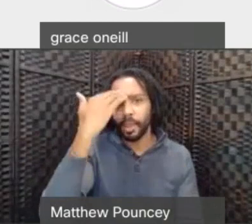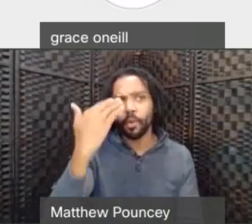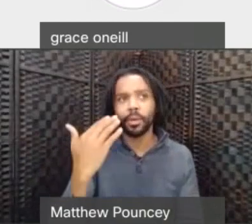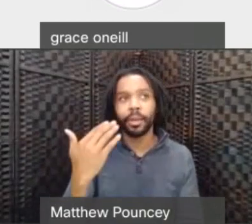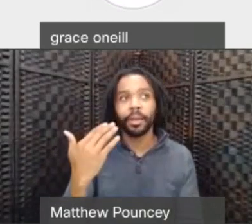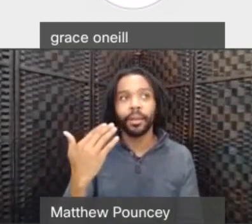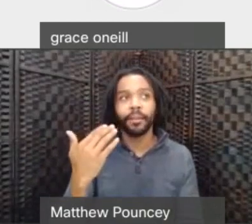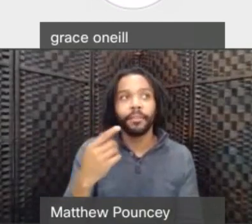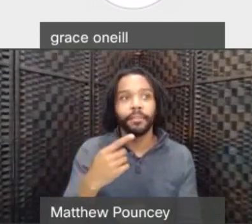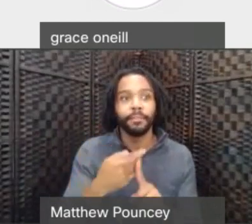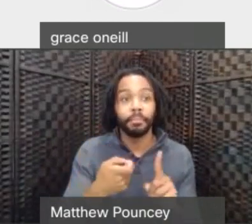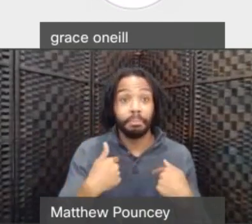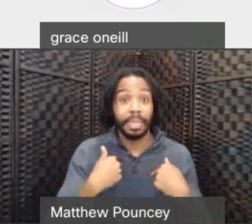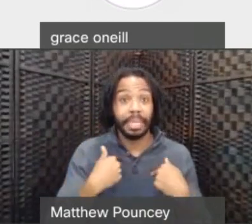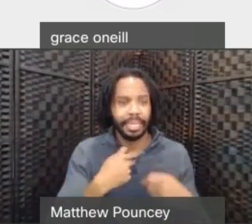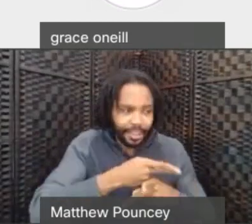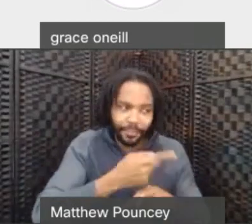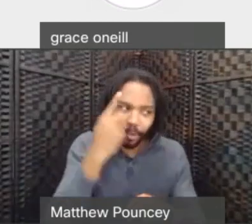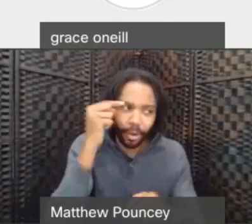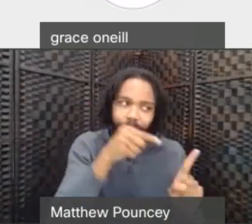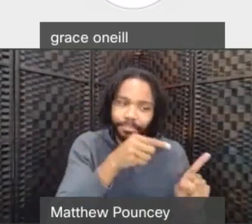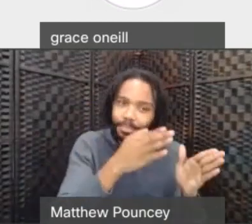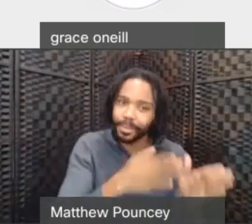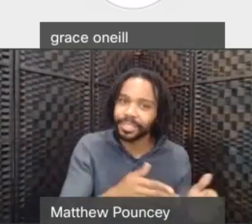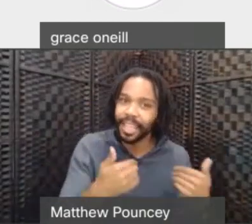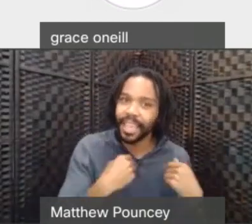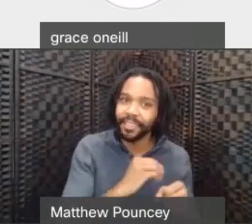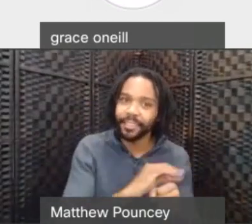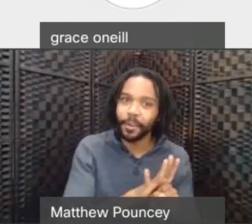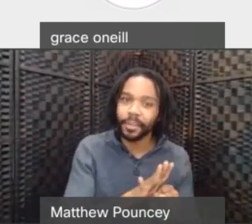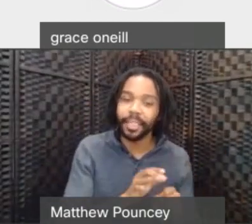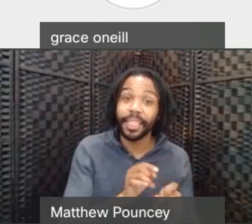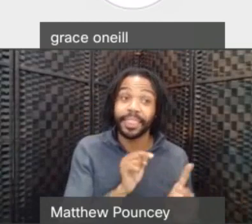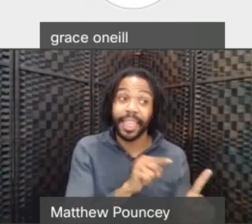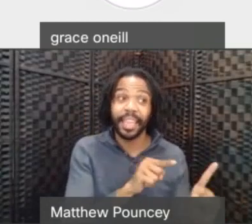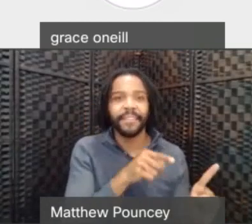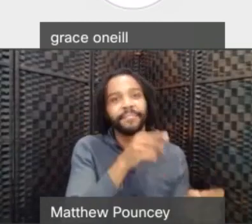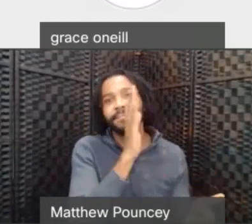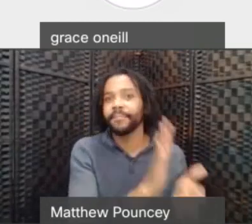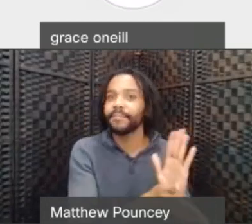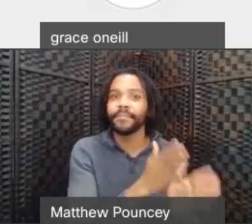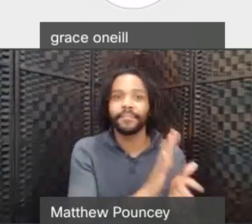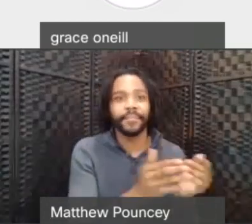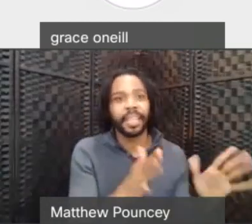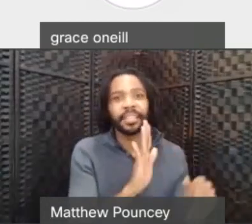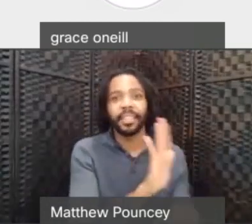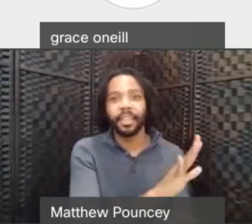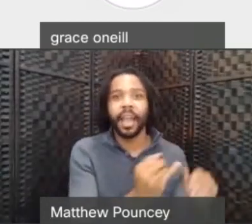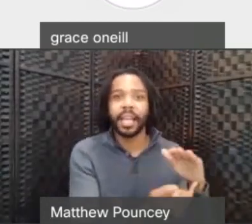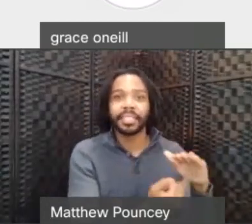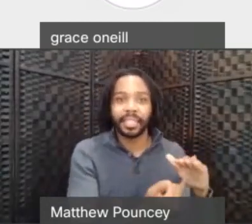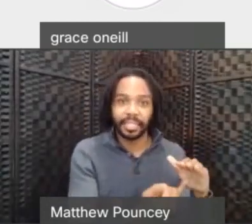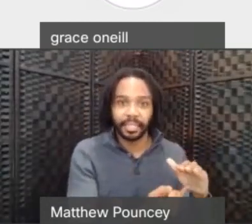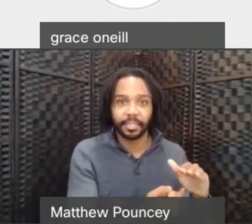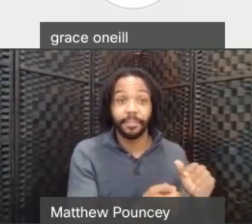been with someone caring for someone who had COVID, where they ended their isolation after 10 days, but my quarantine lasted